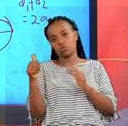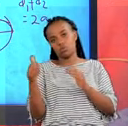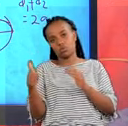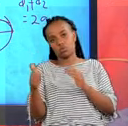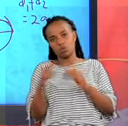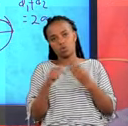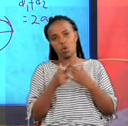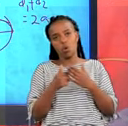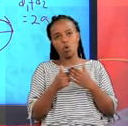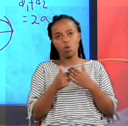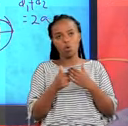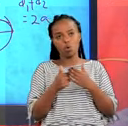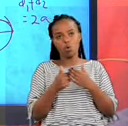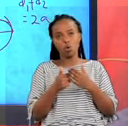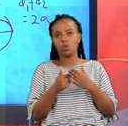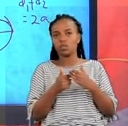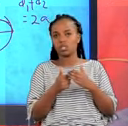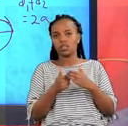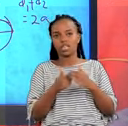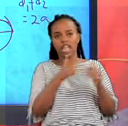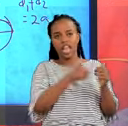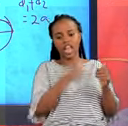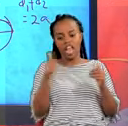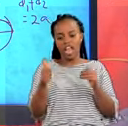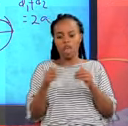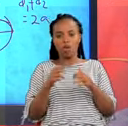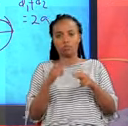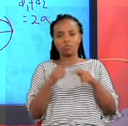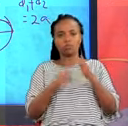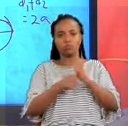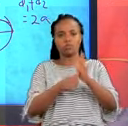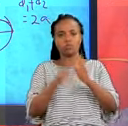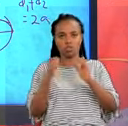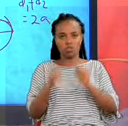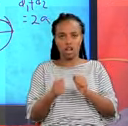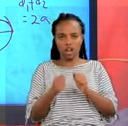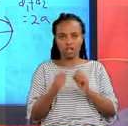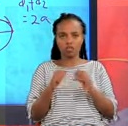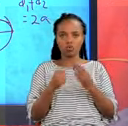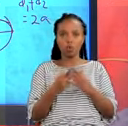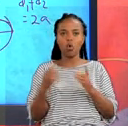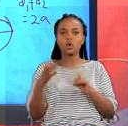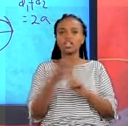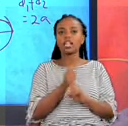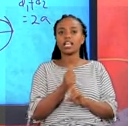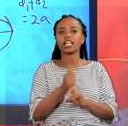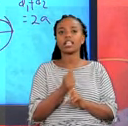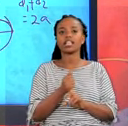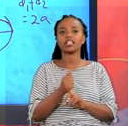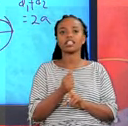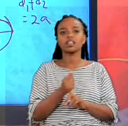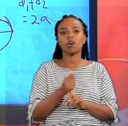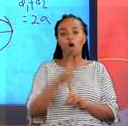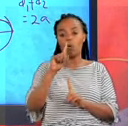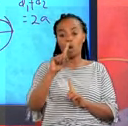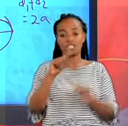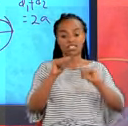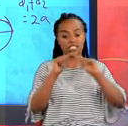side is A and this side is A. So, taking the triangle, one of the